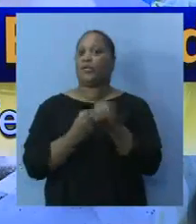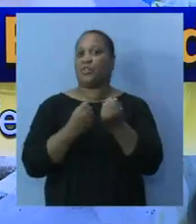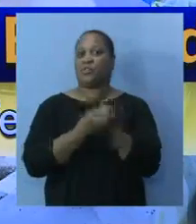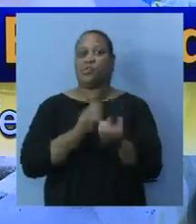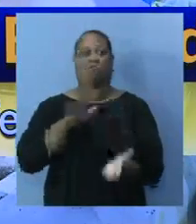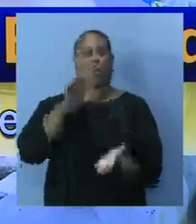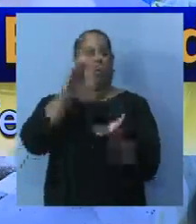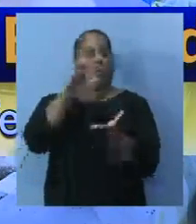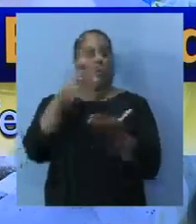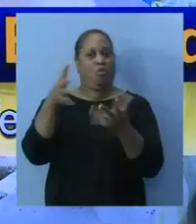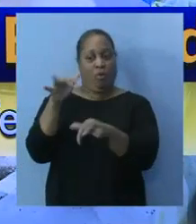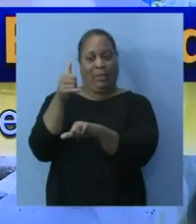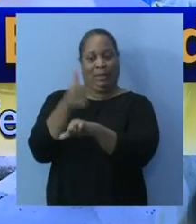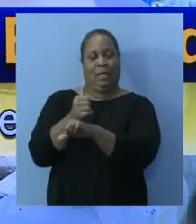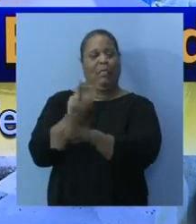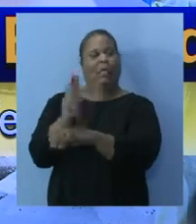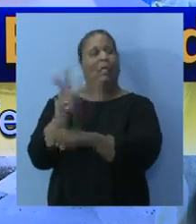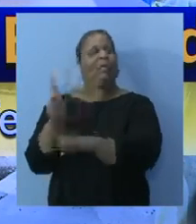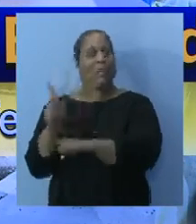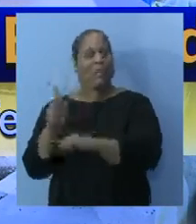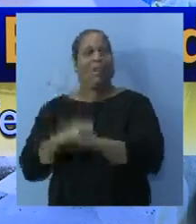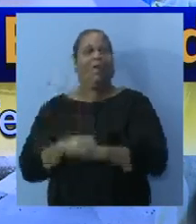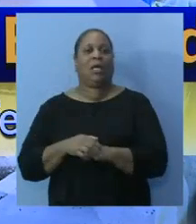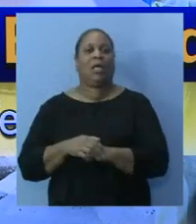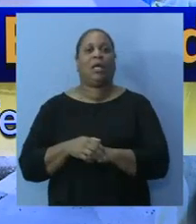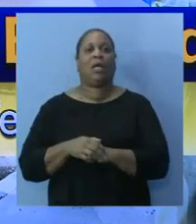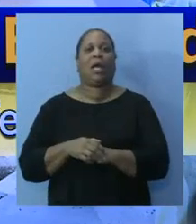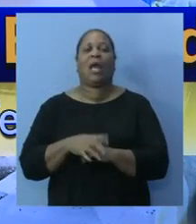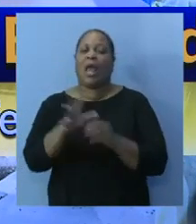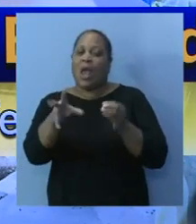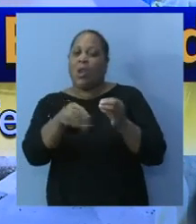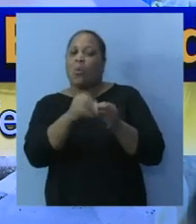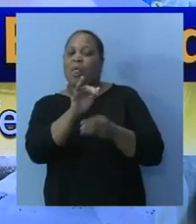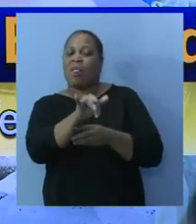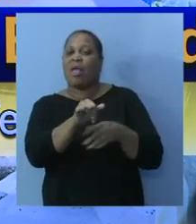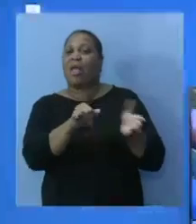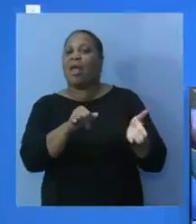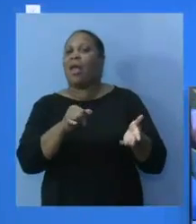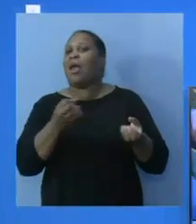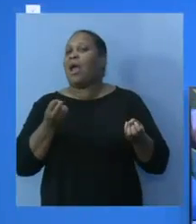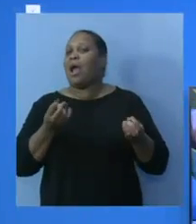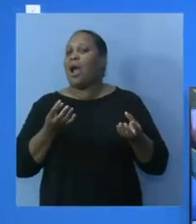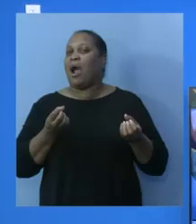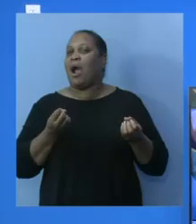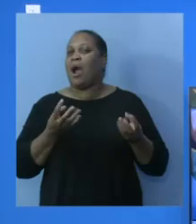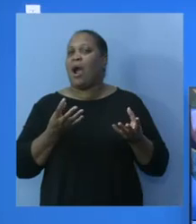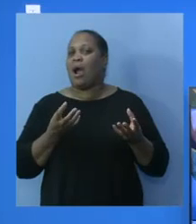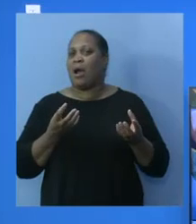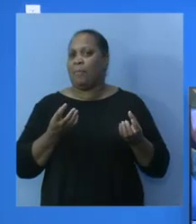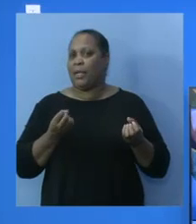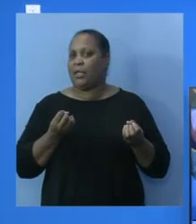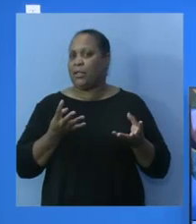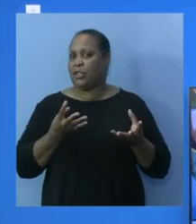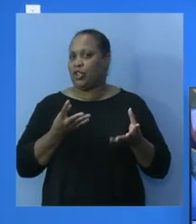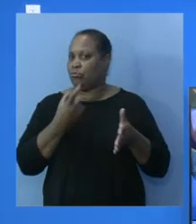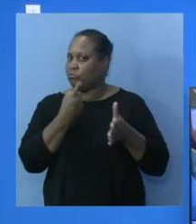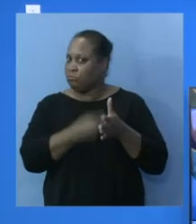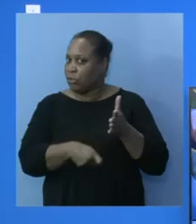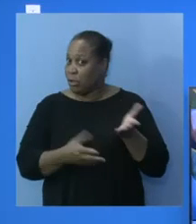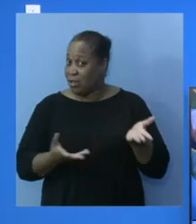place for the UK. Okay. And with that, how much has Cabinet discussed how much they're going to